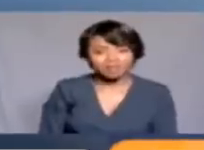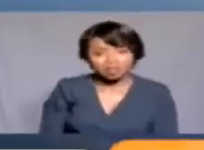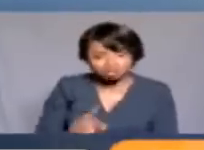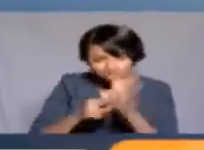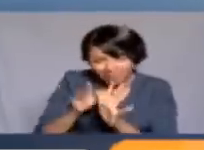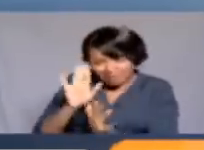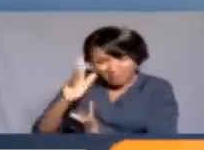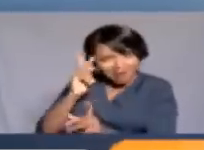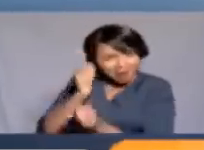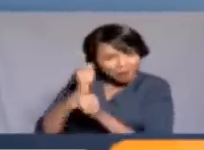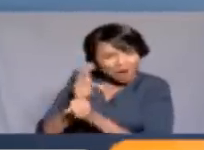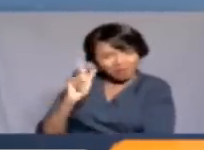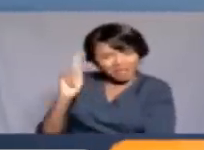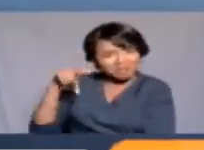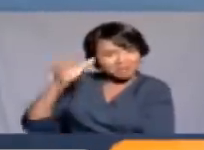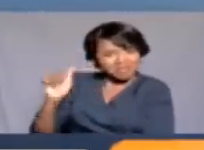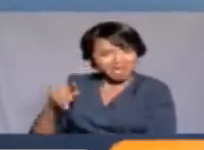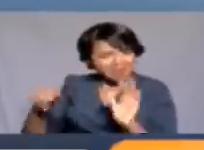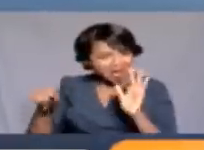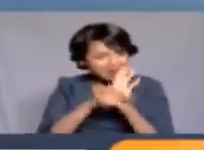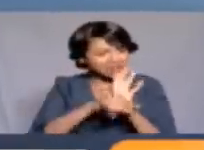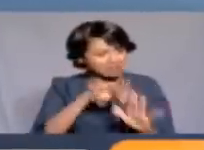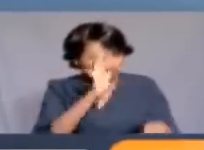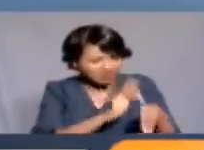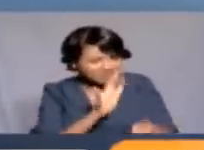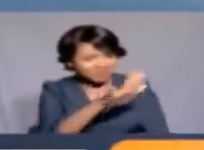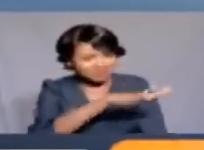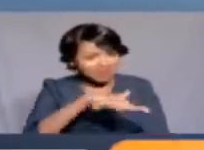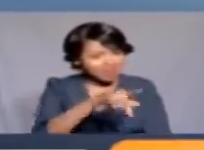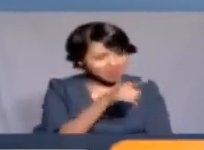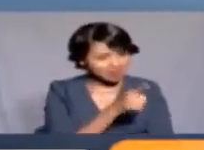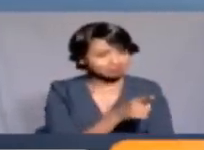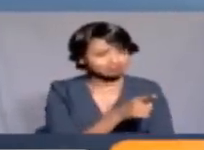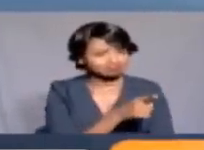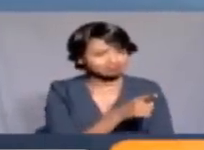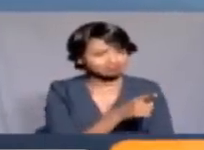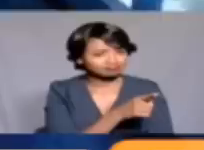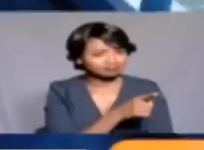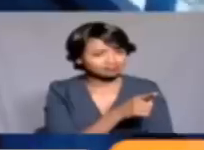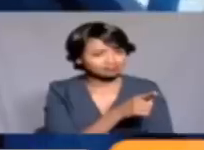KPA's harvesting vessels have negatively affected the fishing zones at Tiwi?